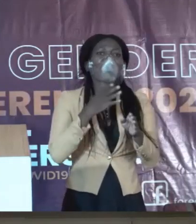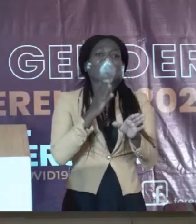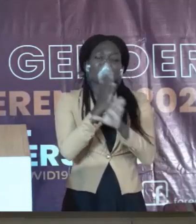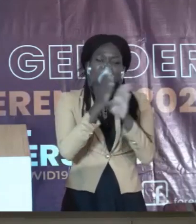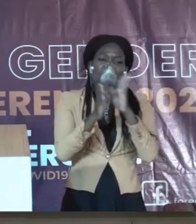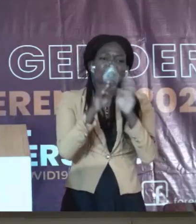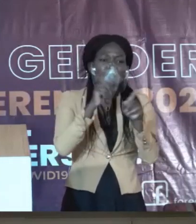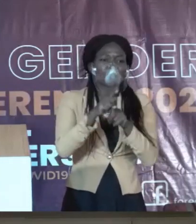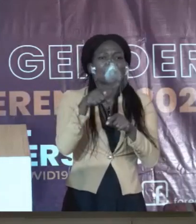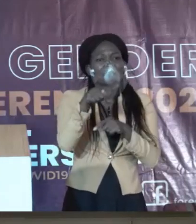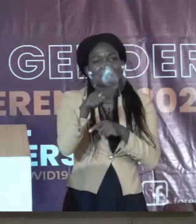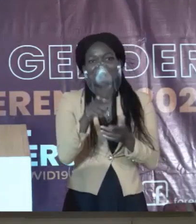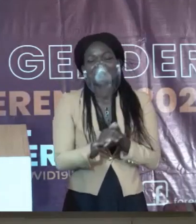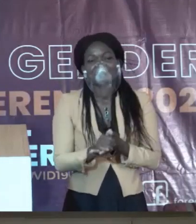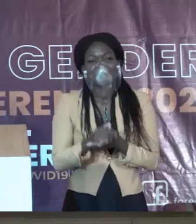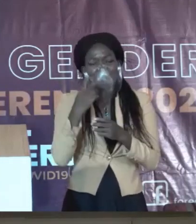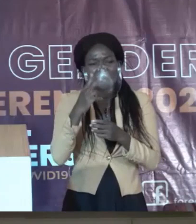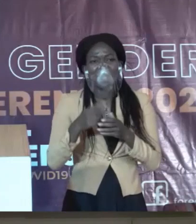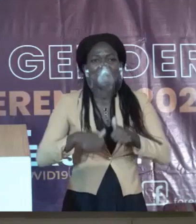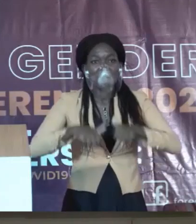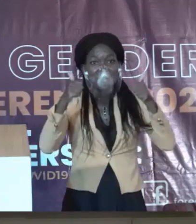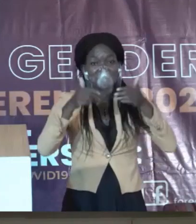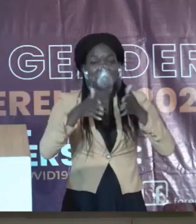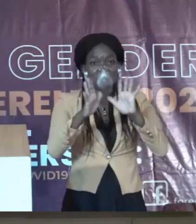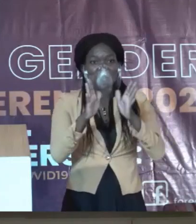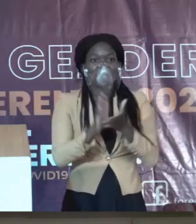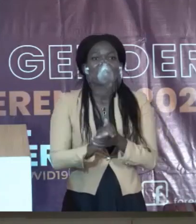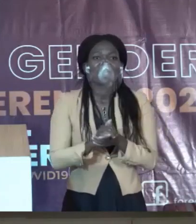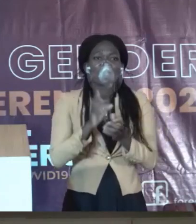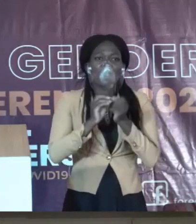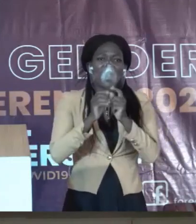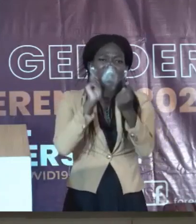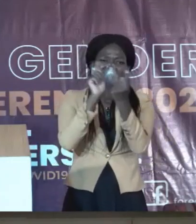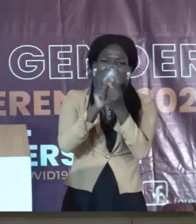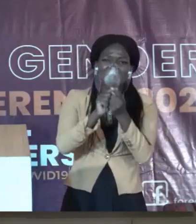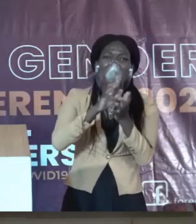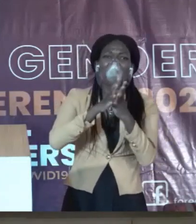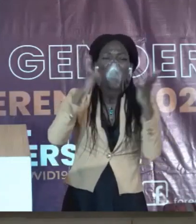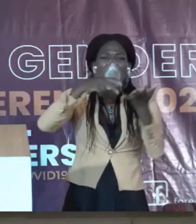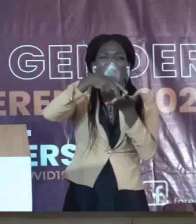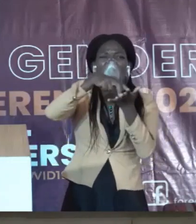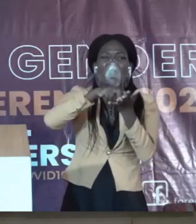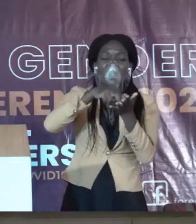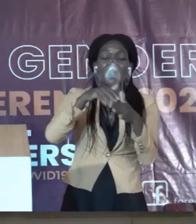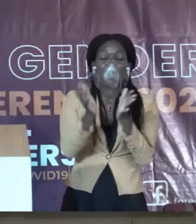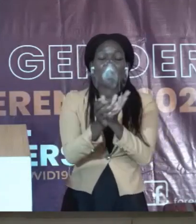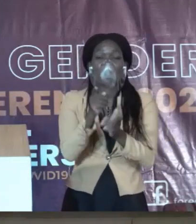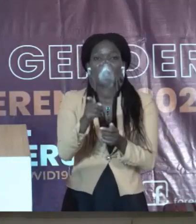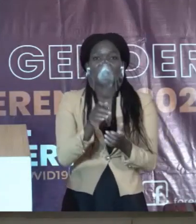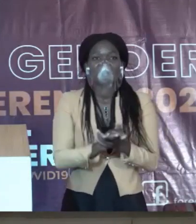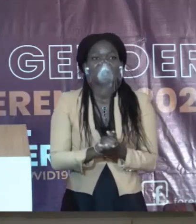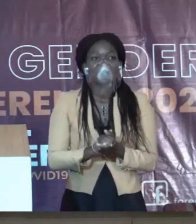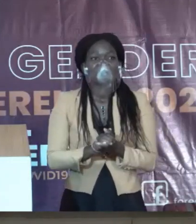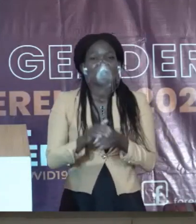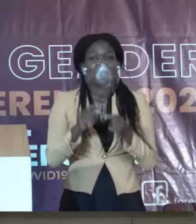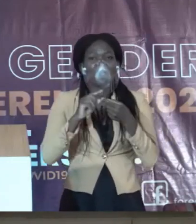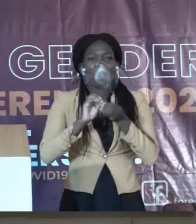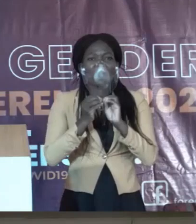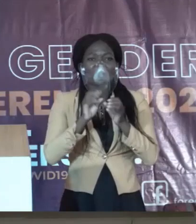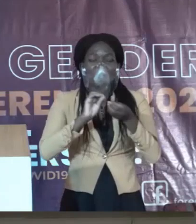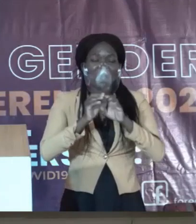best way to build back better is by targeting the more vulnerable groups. And there has been a flow